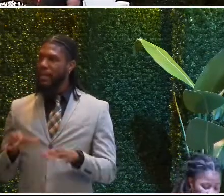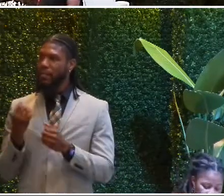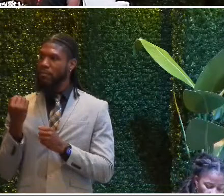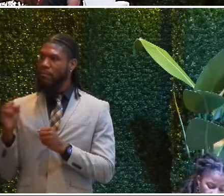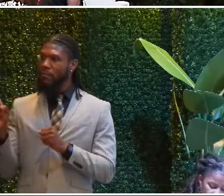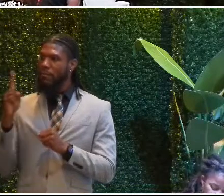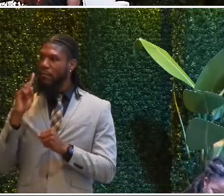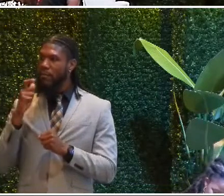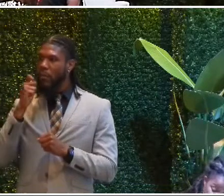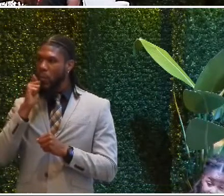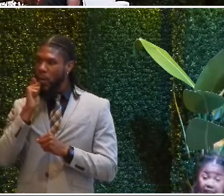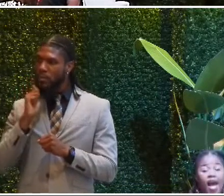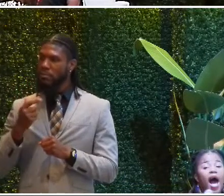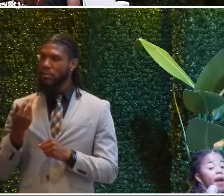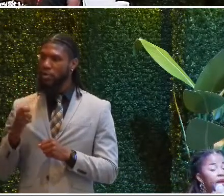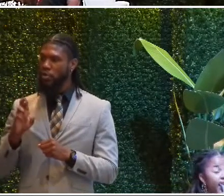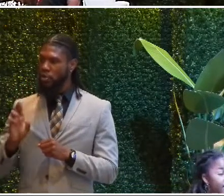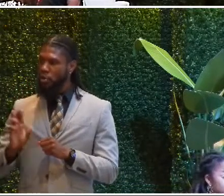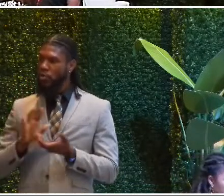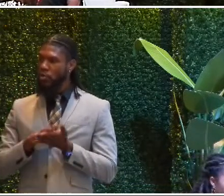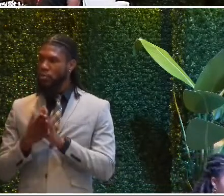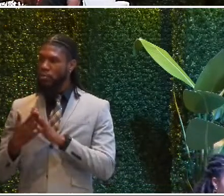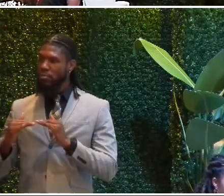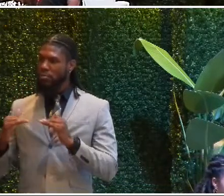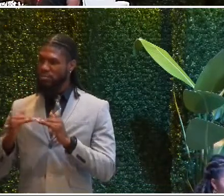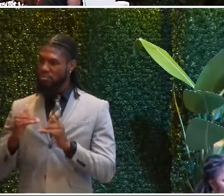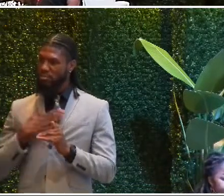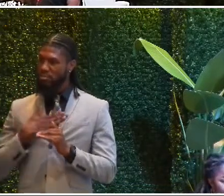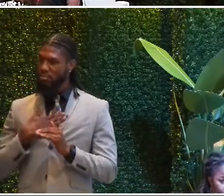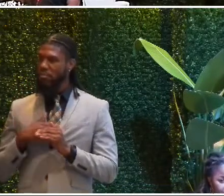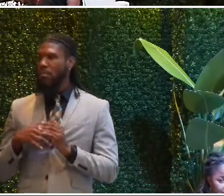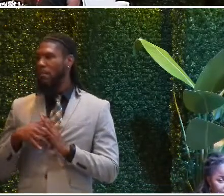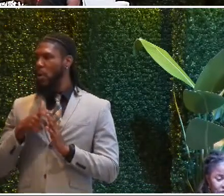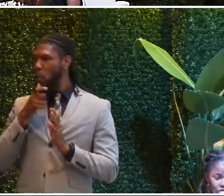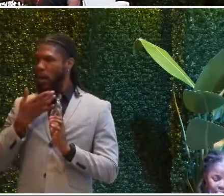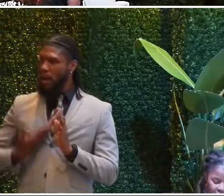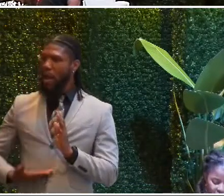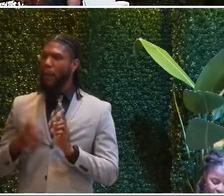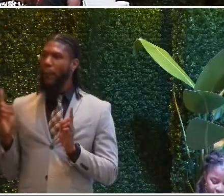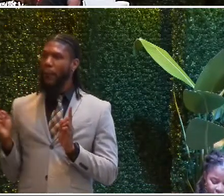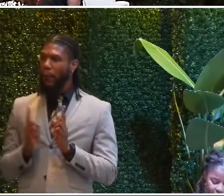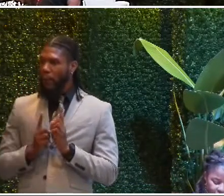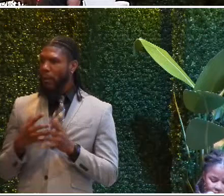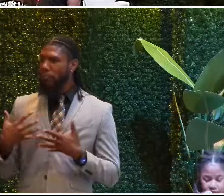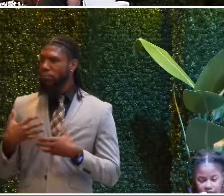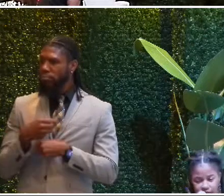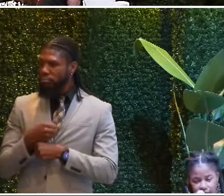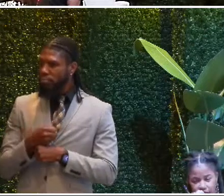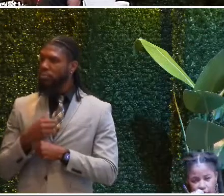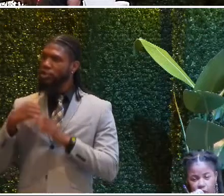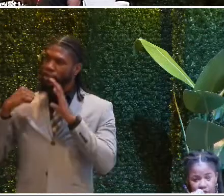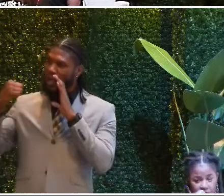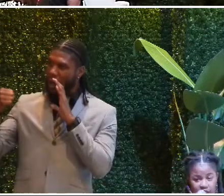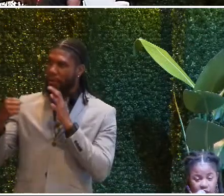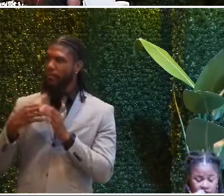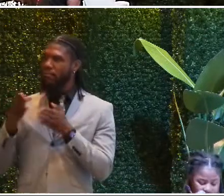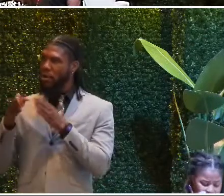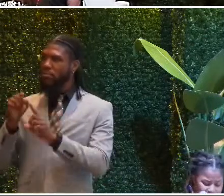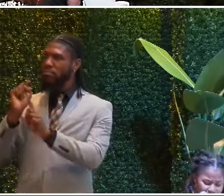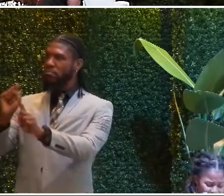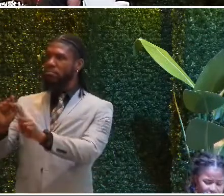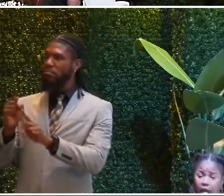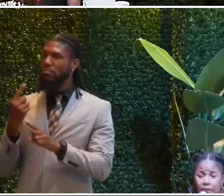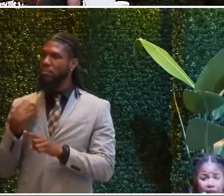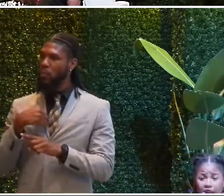and transformative justice. I'm again shortening the bio, but special shout out to two of my favorite books of hers. We do this till we free